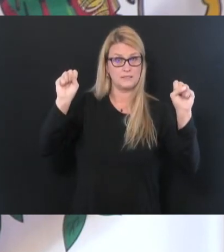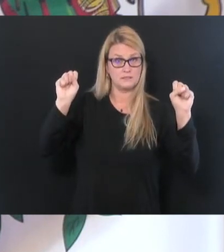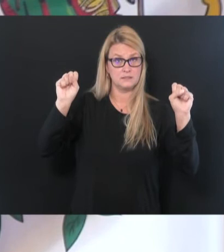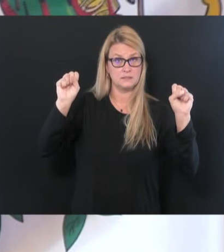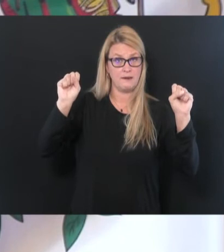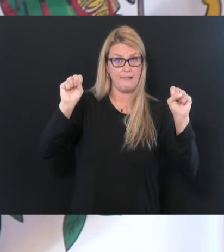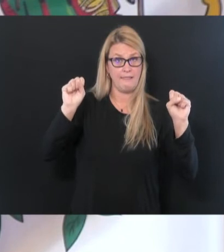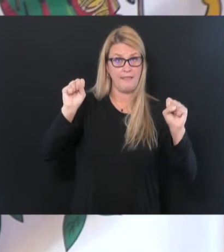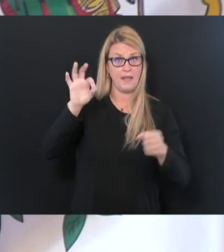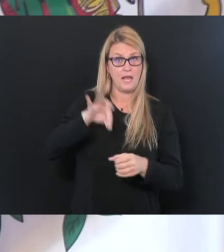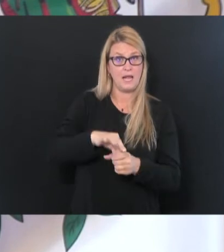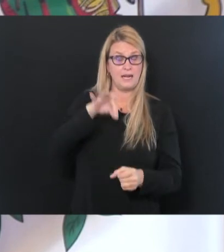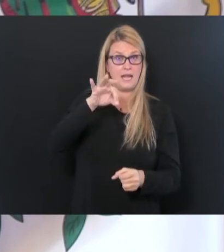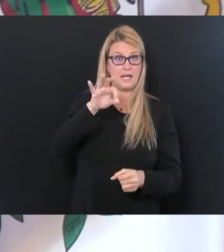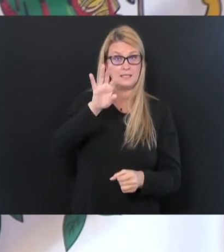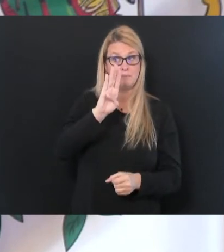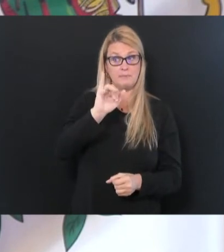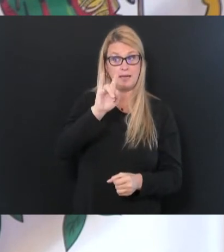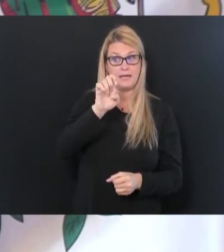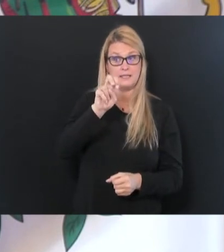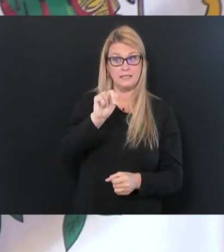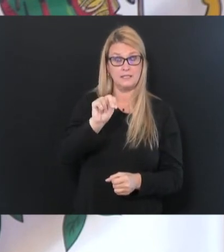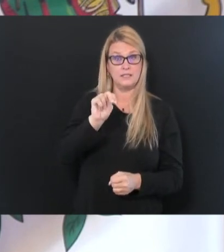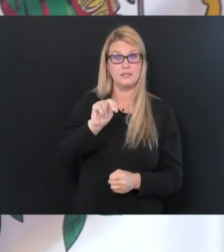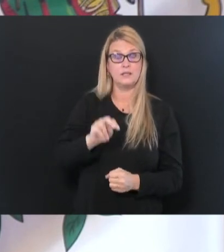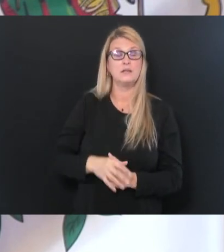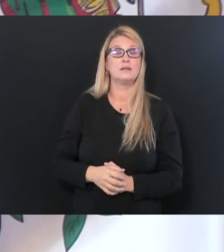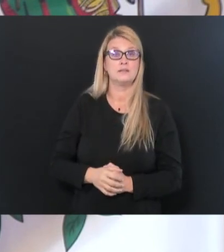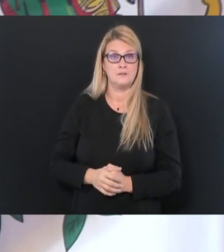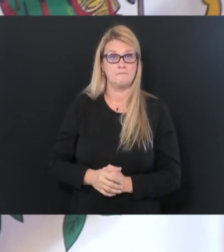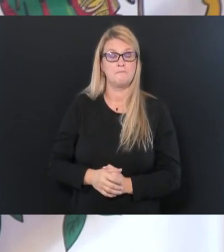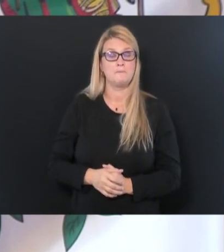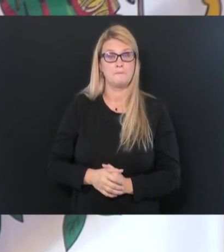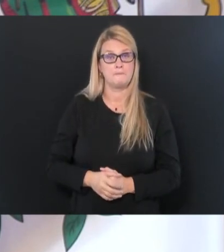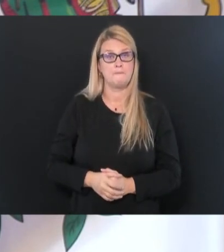or President-elect Biden will be our president, and